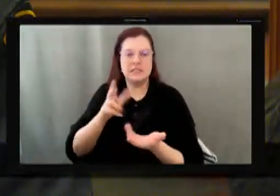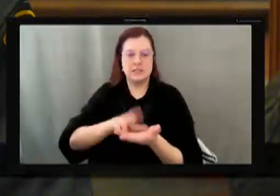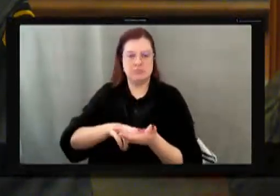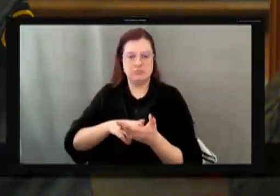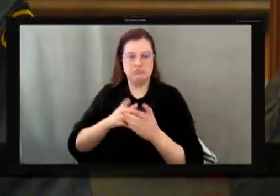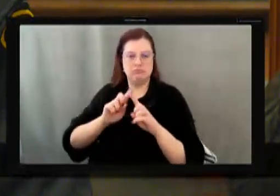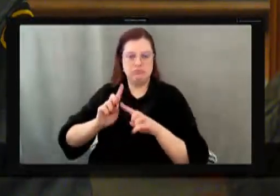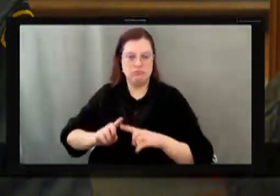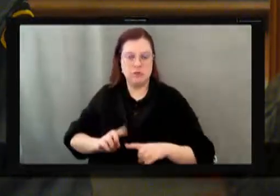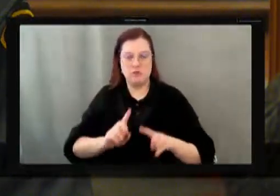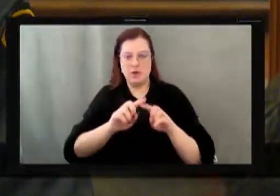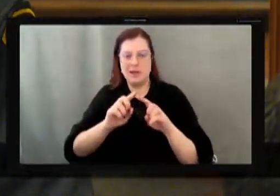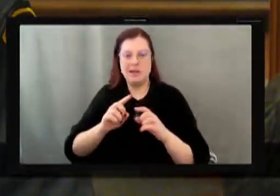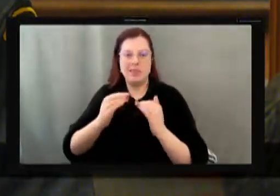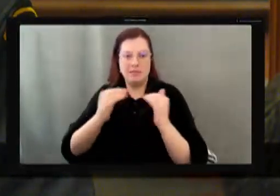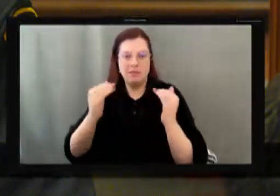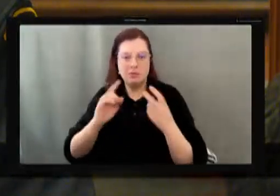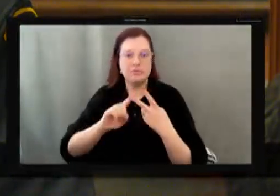different ranks, different units.